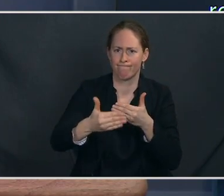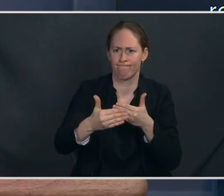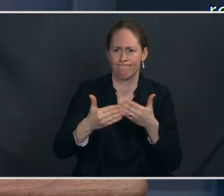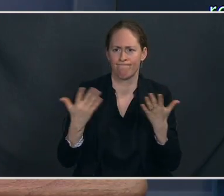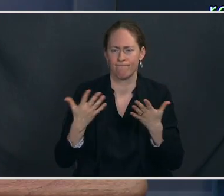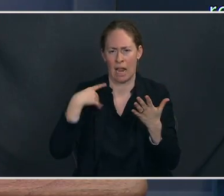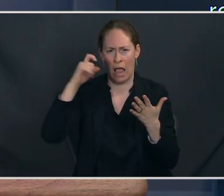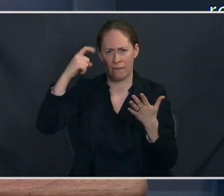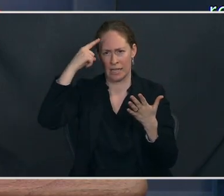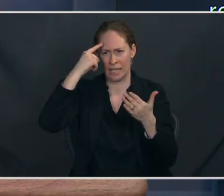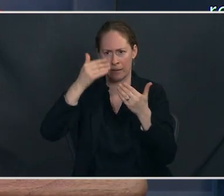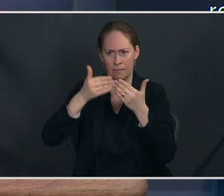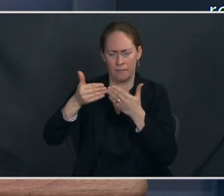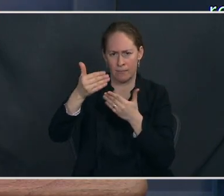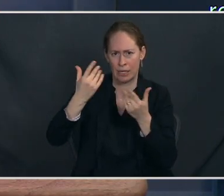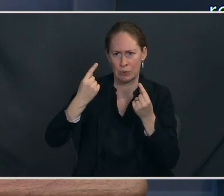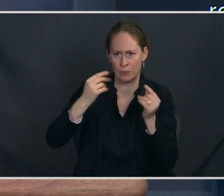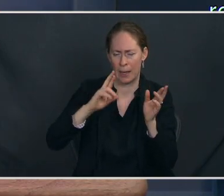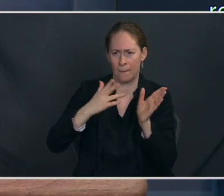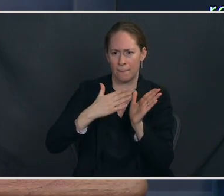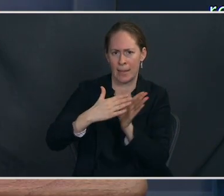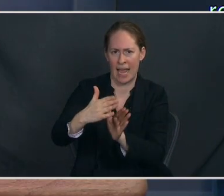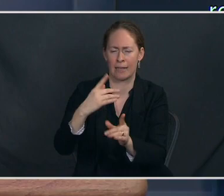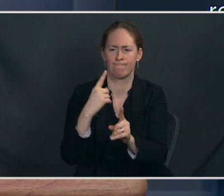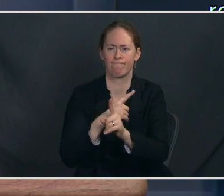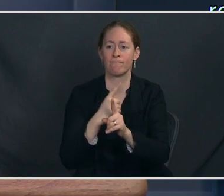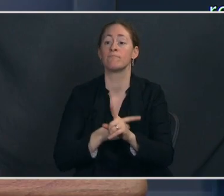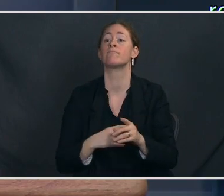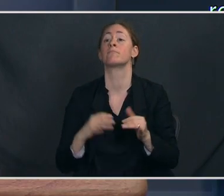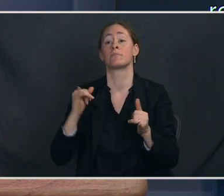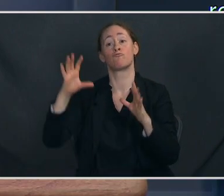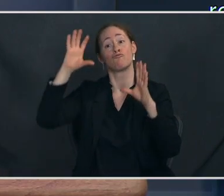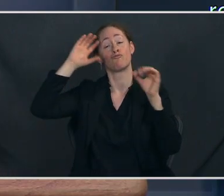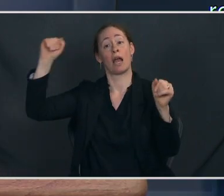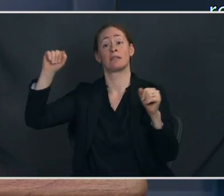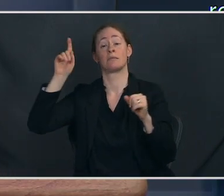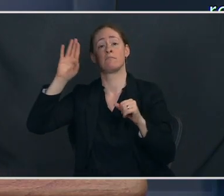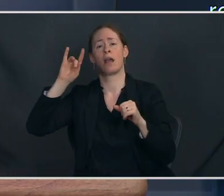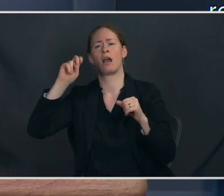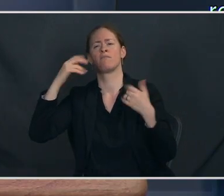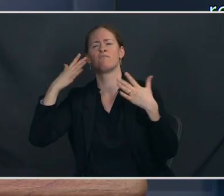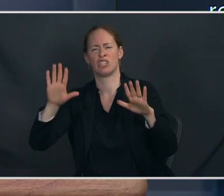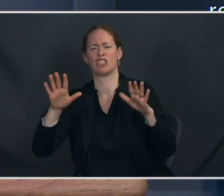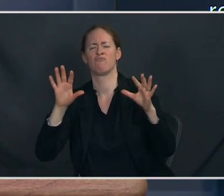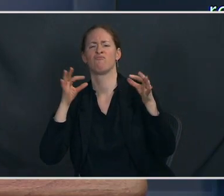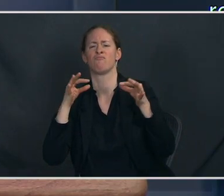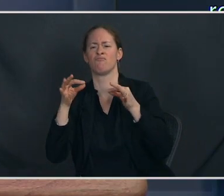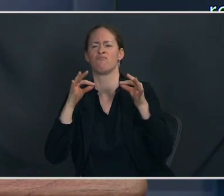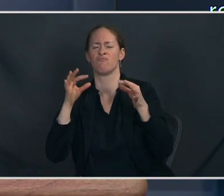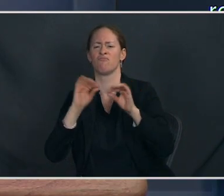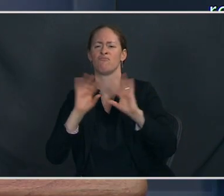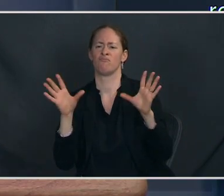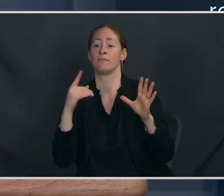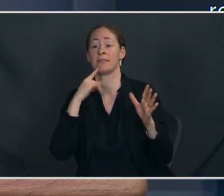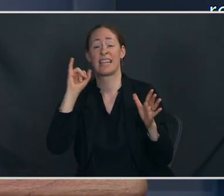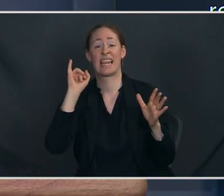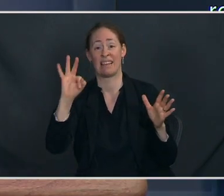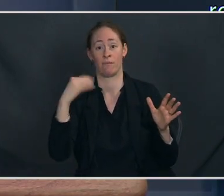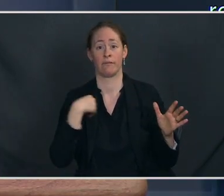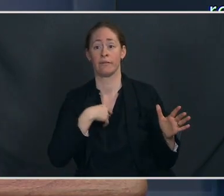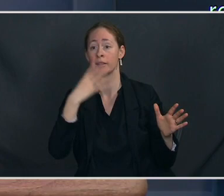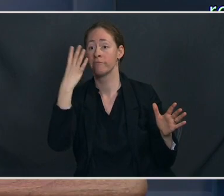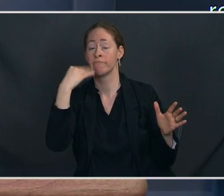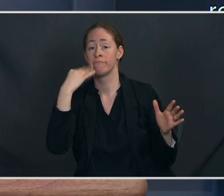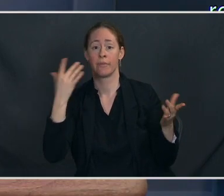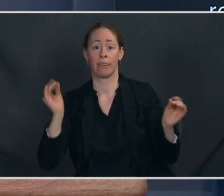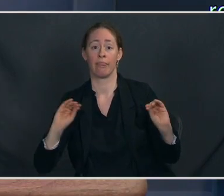little bit earlier, the way the president thinks about this is what the cost of inaction is. So if you look ahead, it's critical, and I talked about this a